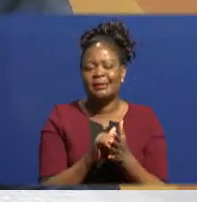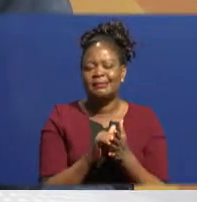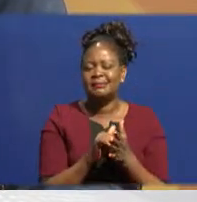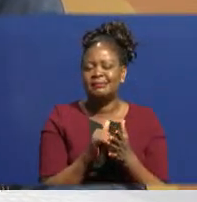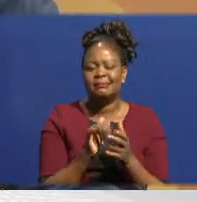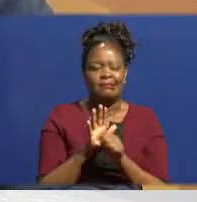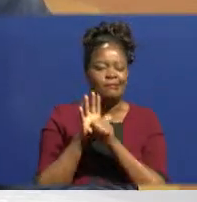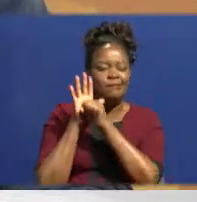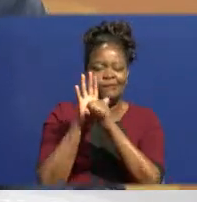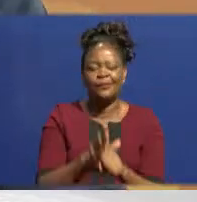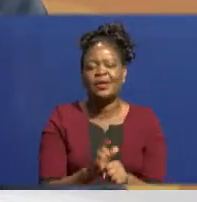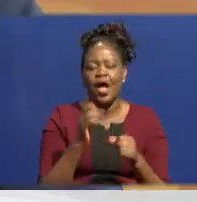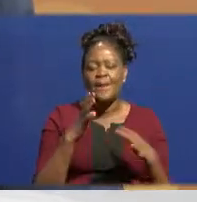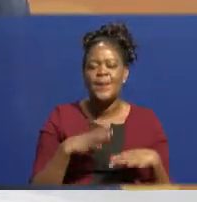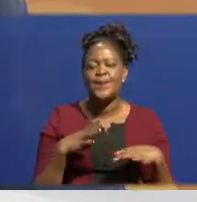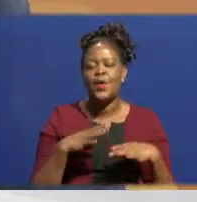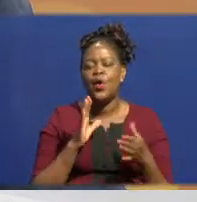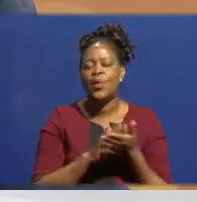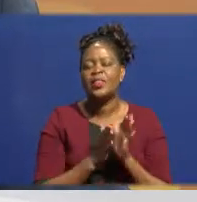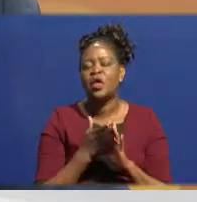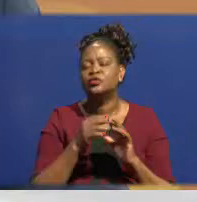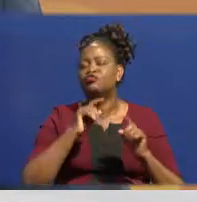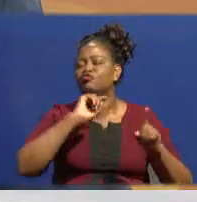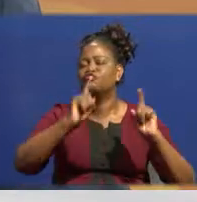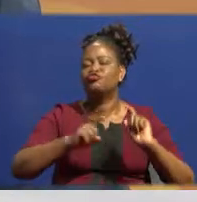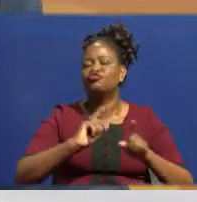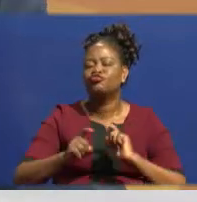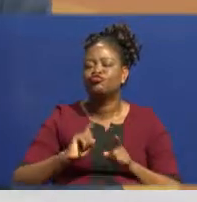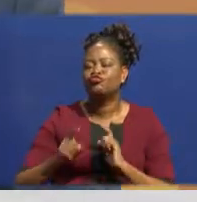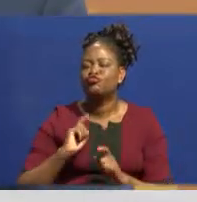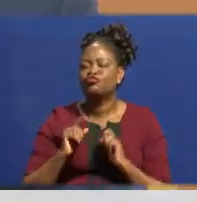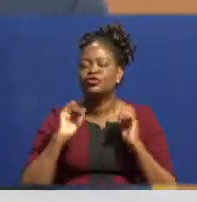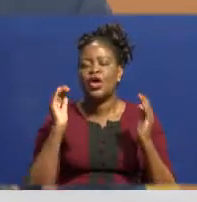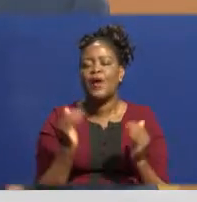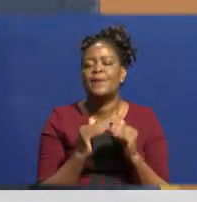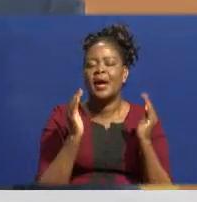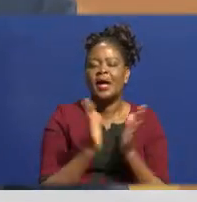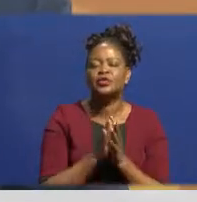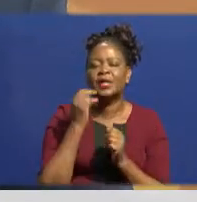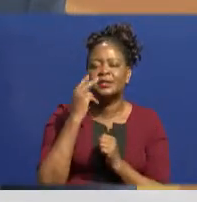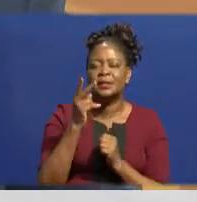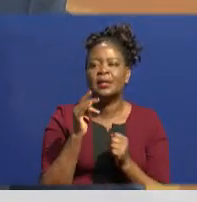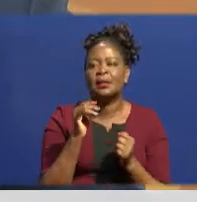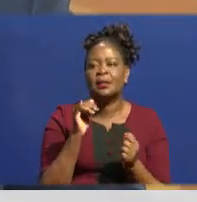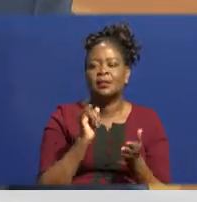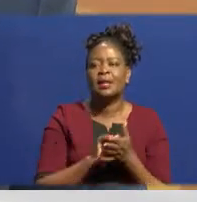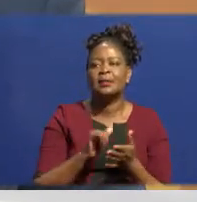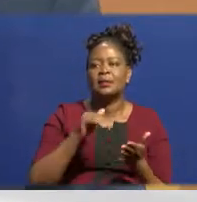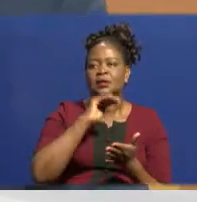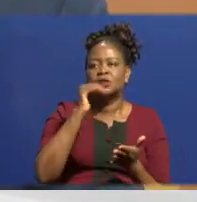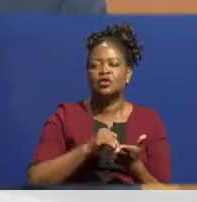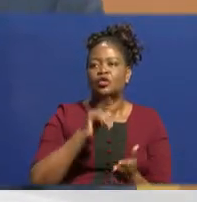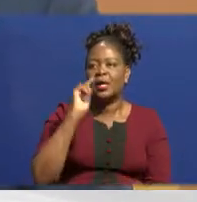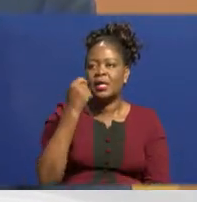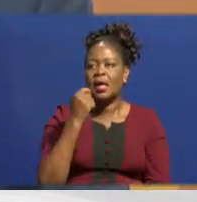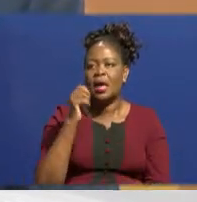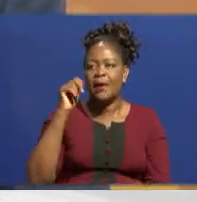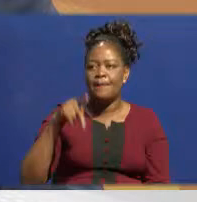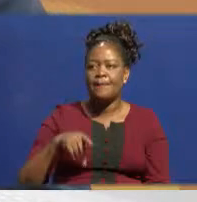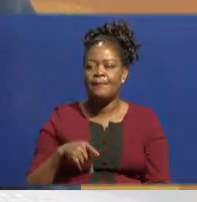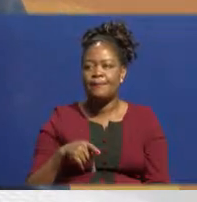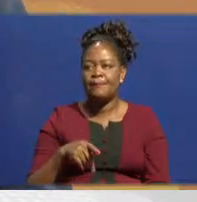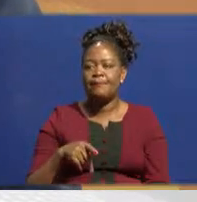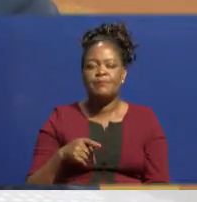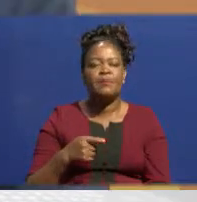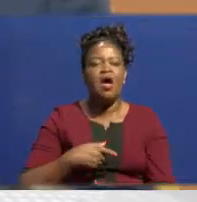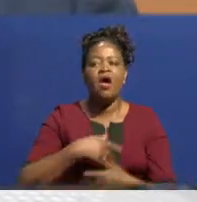Kenyans without necessarily interrogating them. The impact, you can see even in central Kenya right now, MPs are going